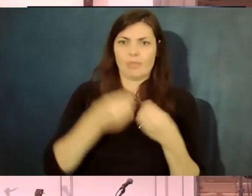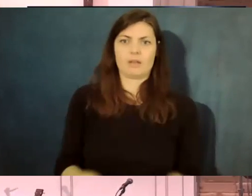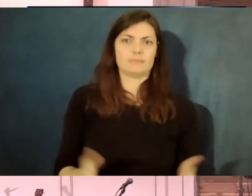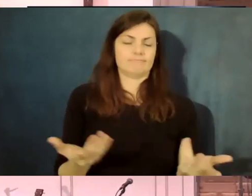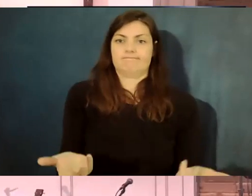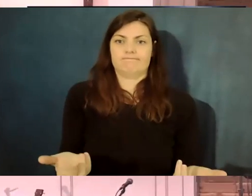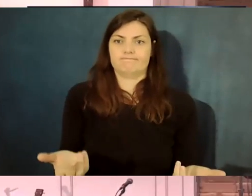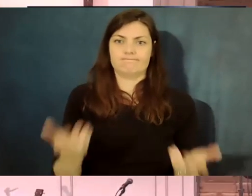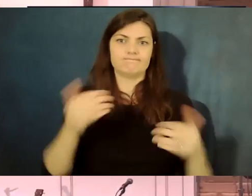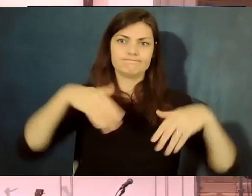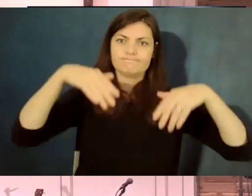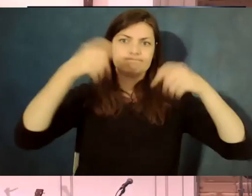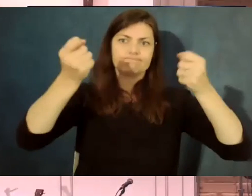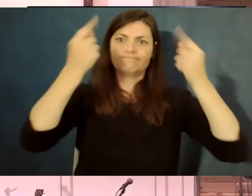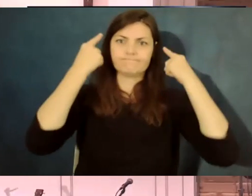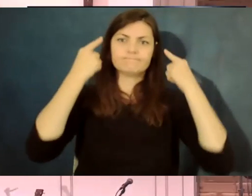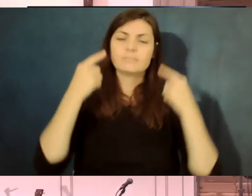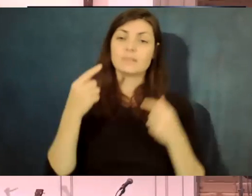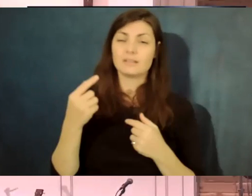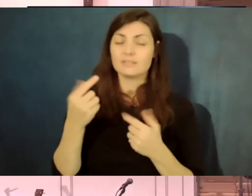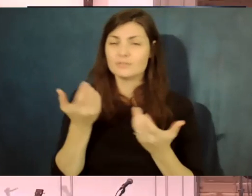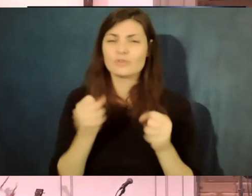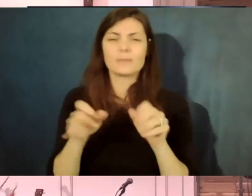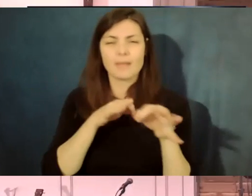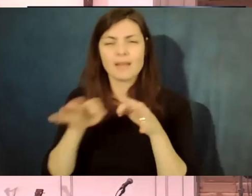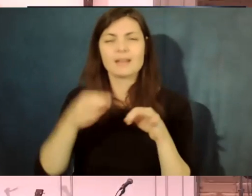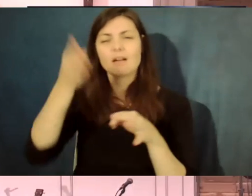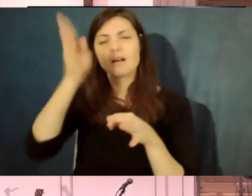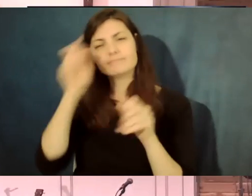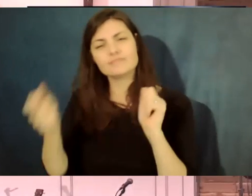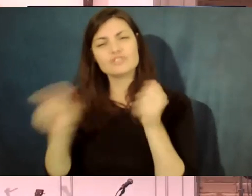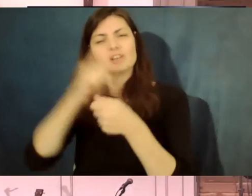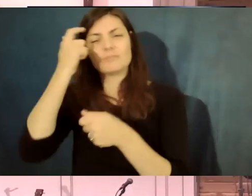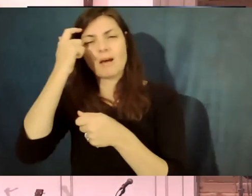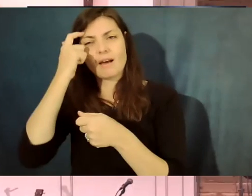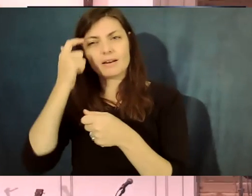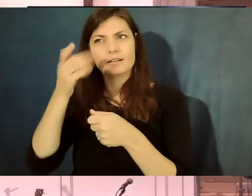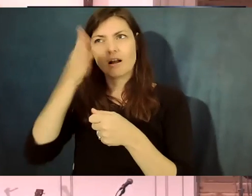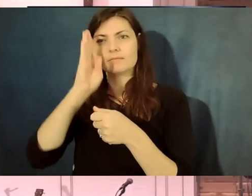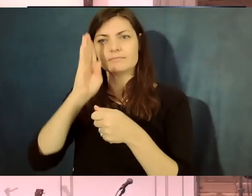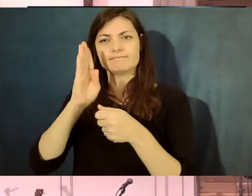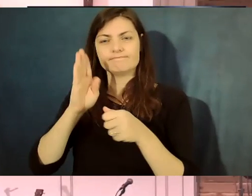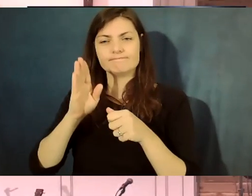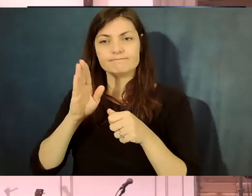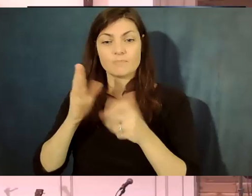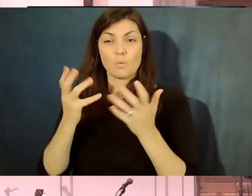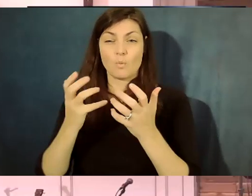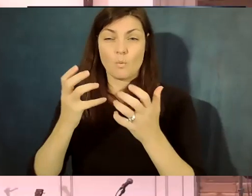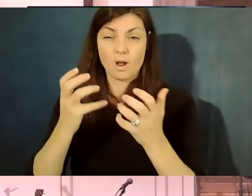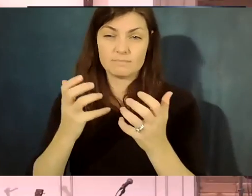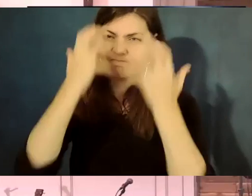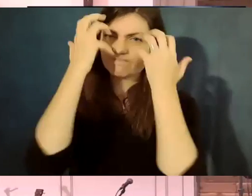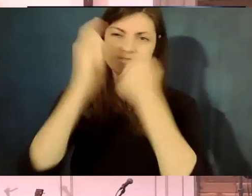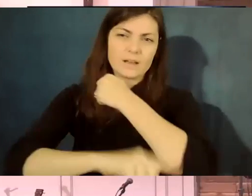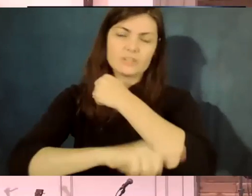God relented. God repented. God changed his mind only from our perspective. God knew what he was going to do. How